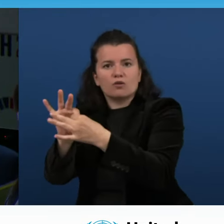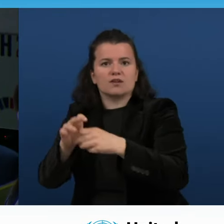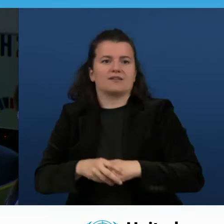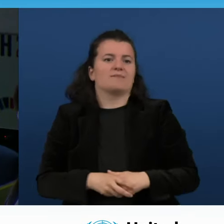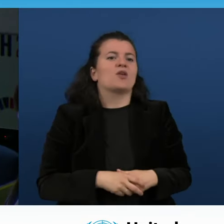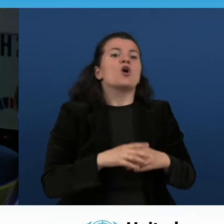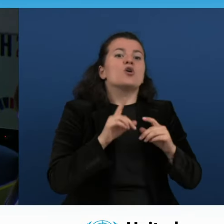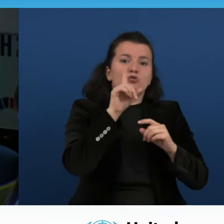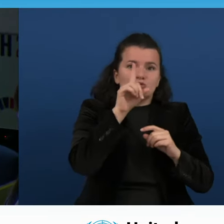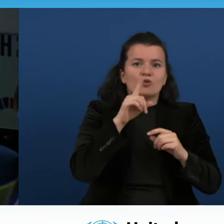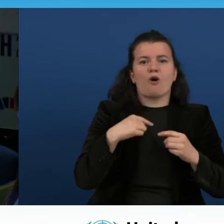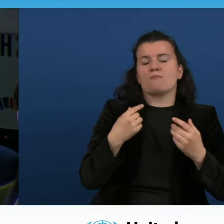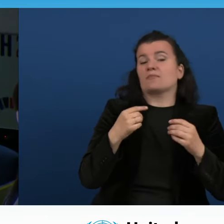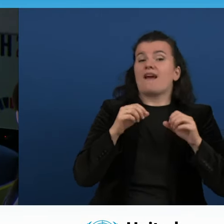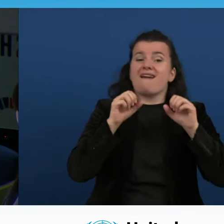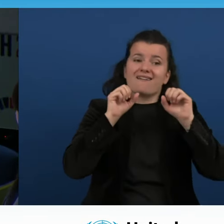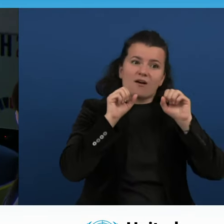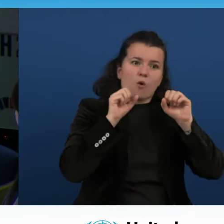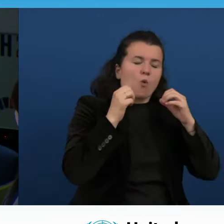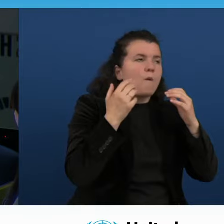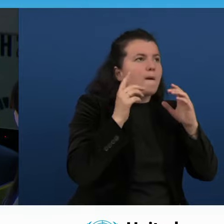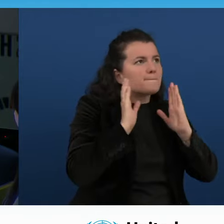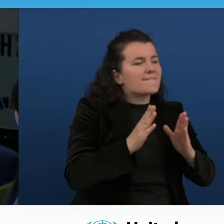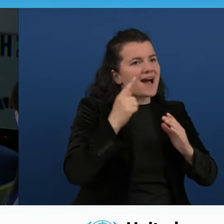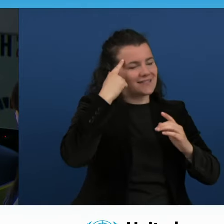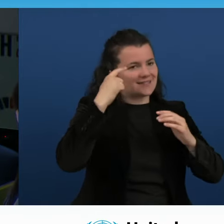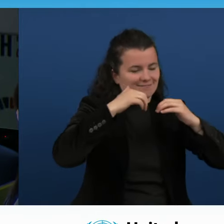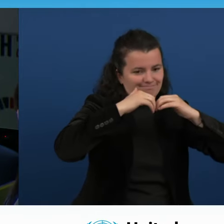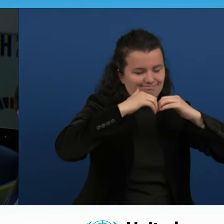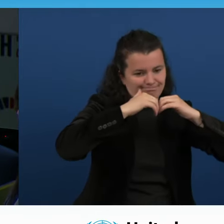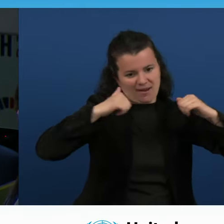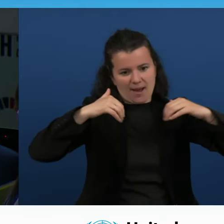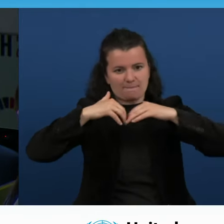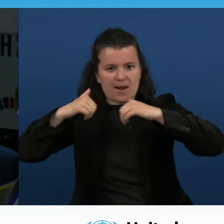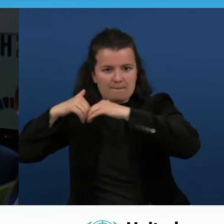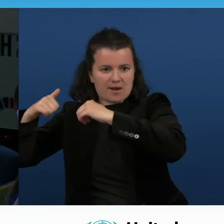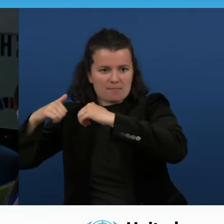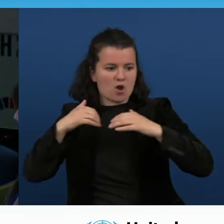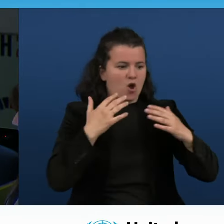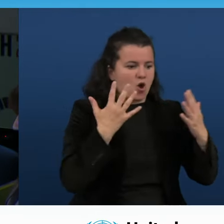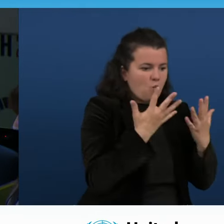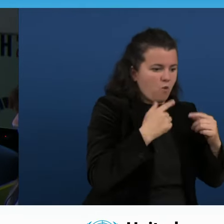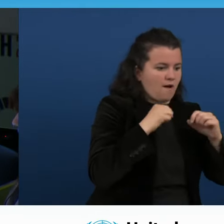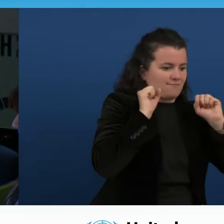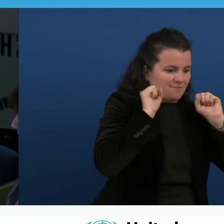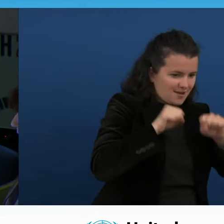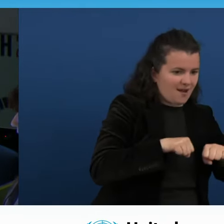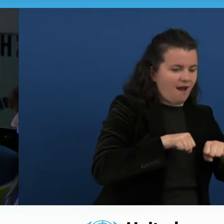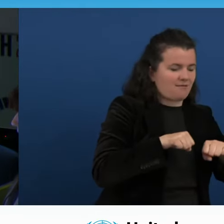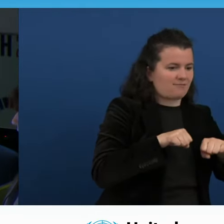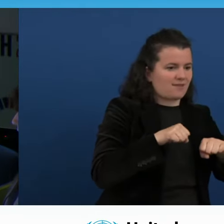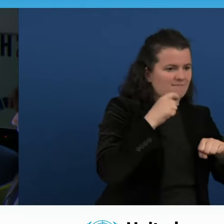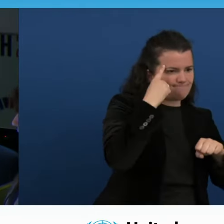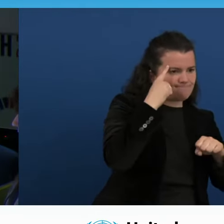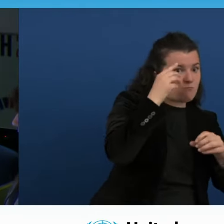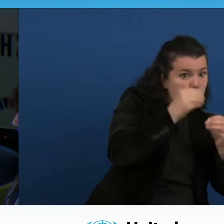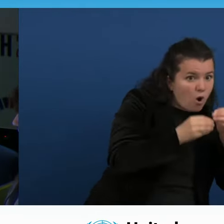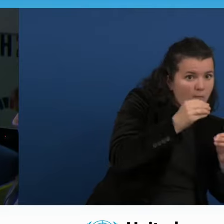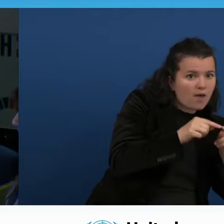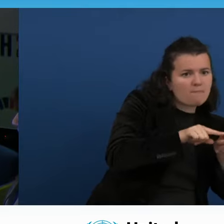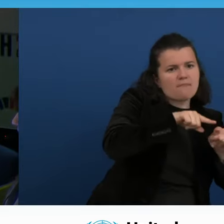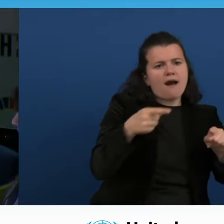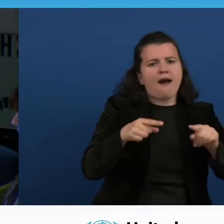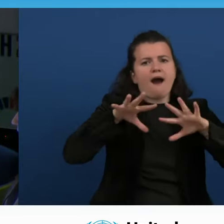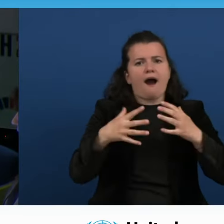corporate capabilities, channeling vast resources into meaningful action. And of course, let's not forget the iconic vision